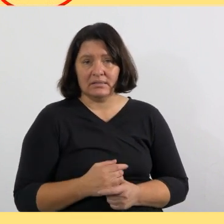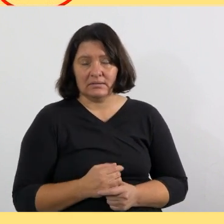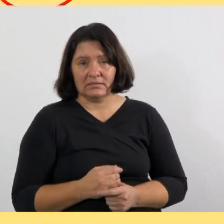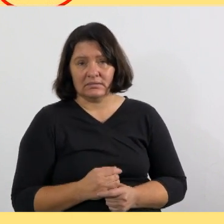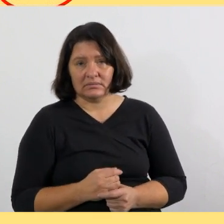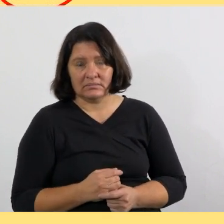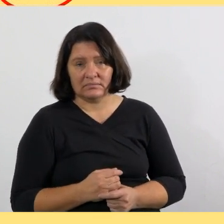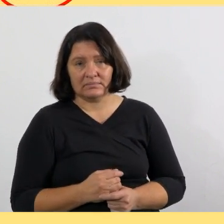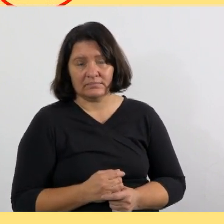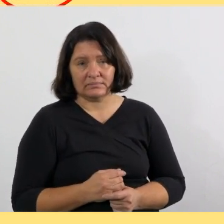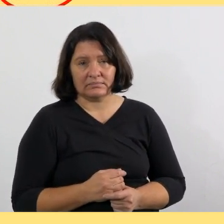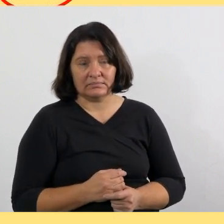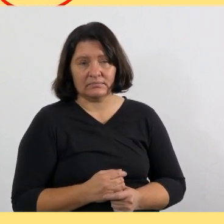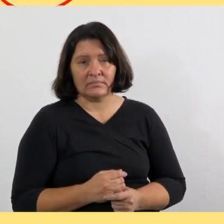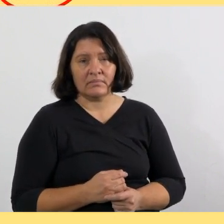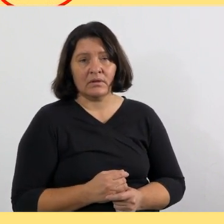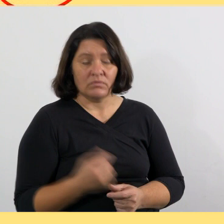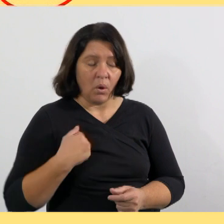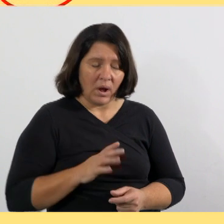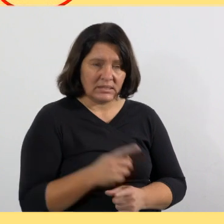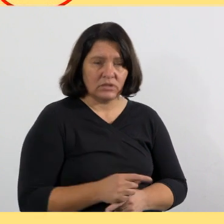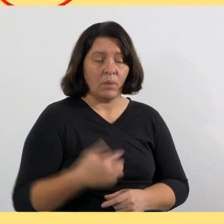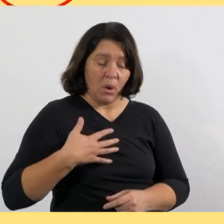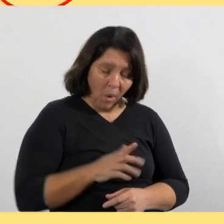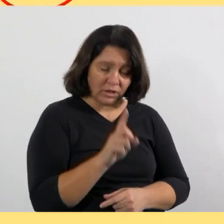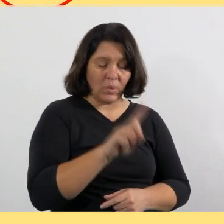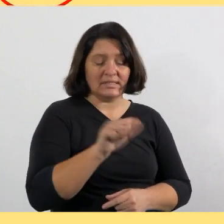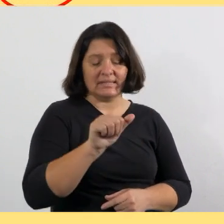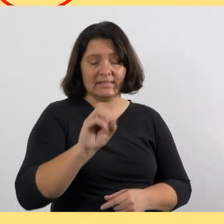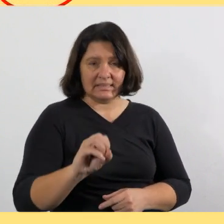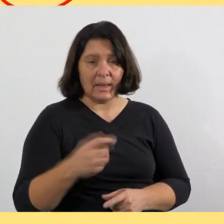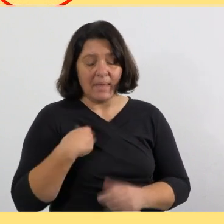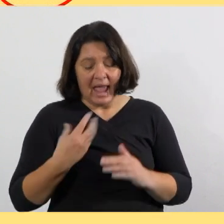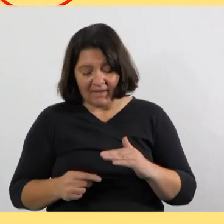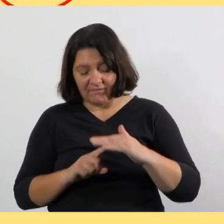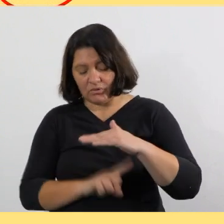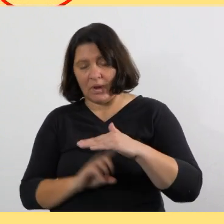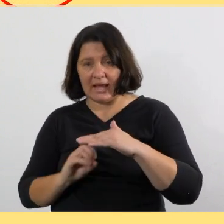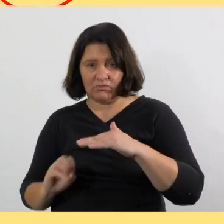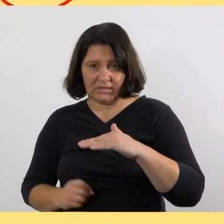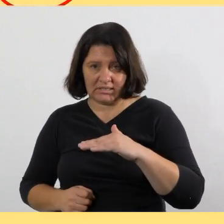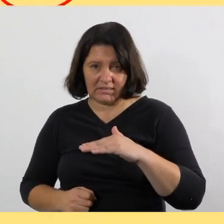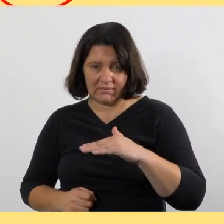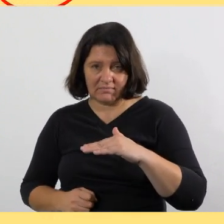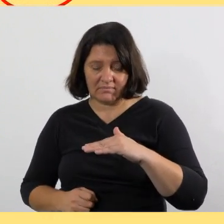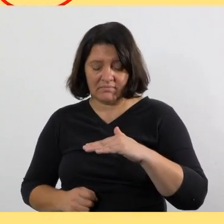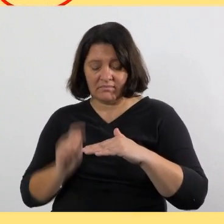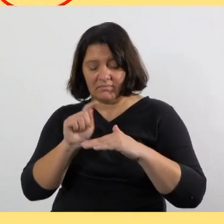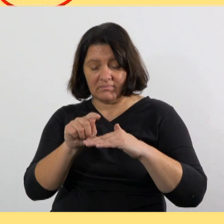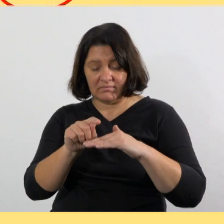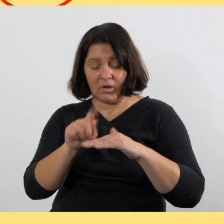160, 160, which is my selling price. That is what I want. I want 160, and what I have